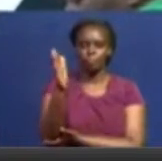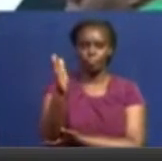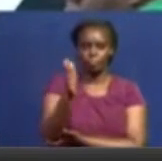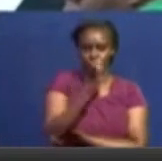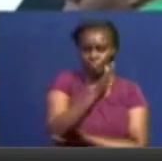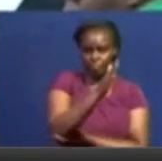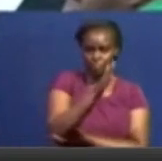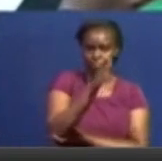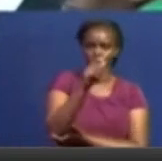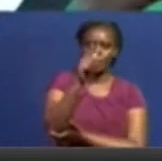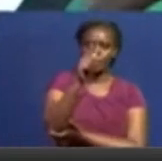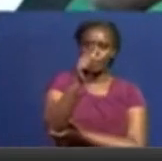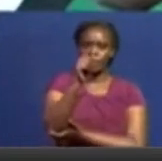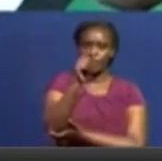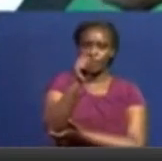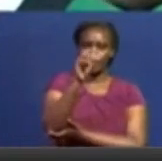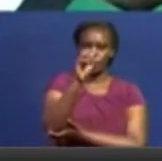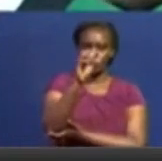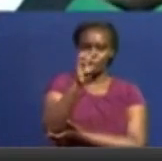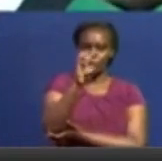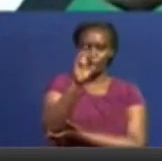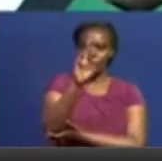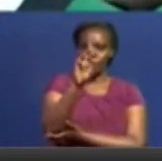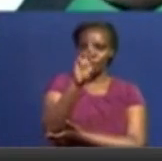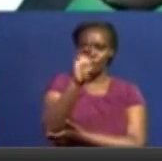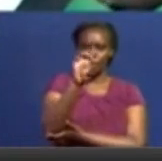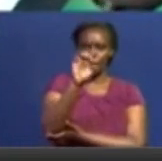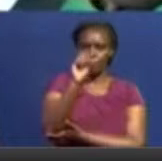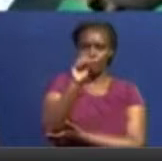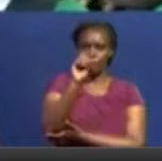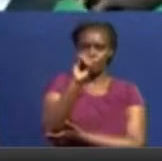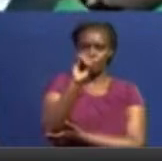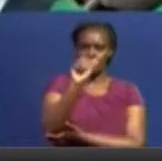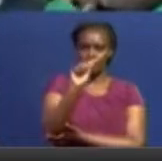Teresia Wanjiro Mwangi.